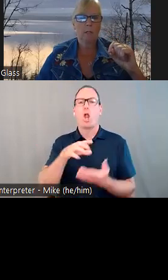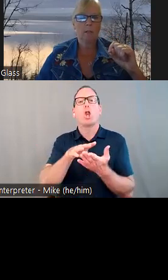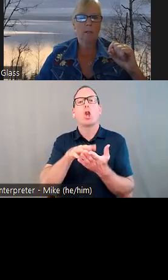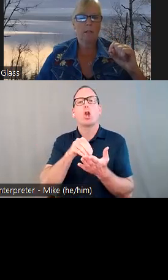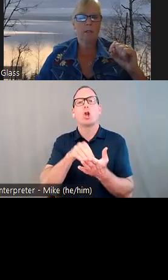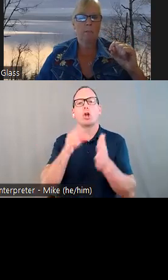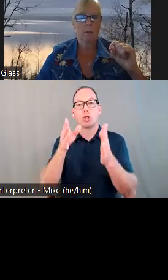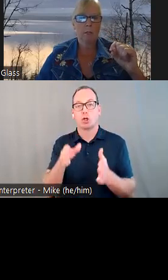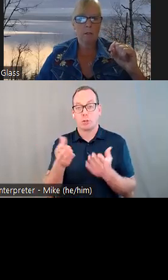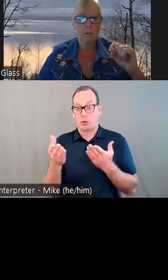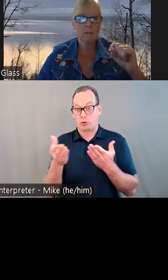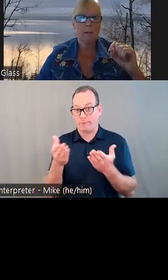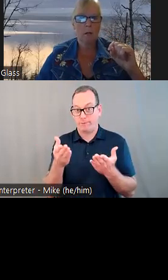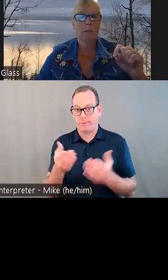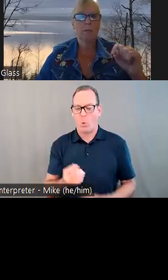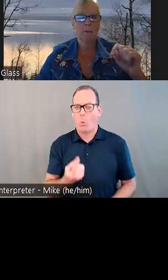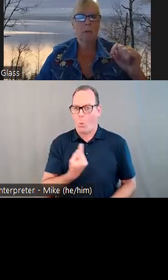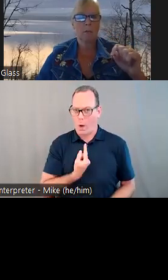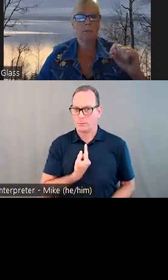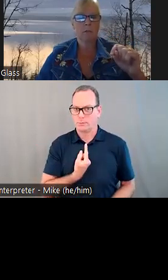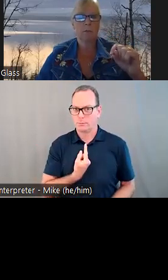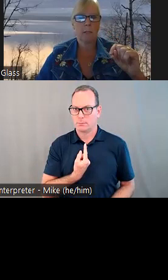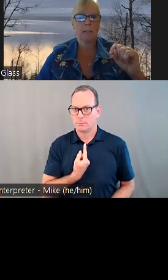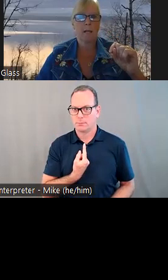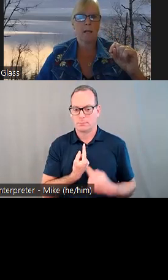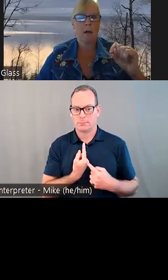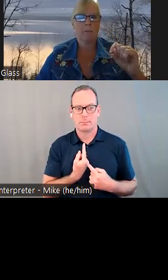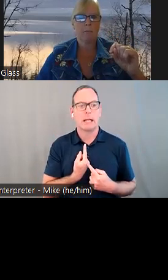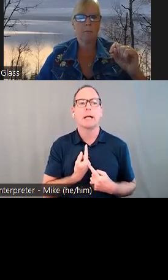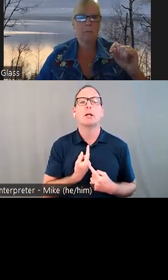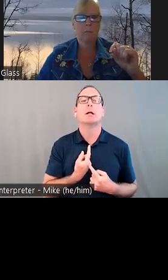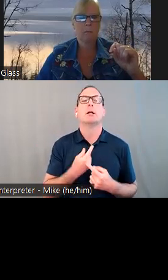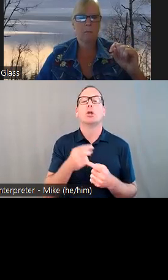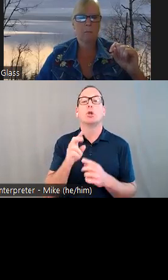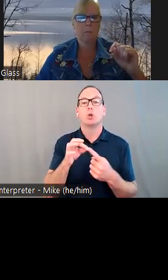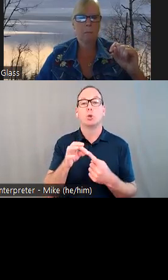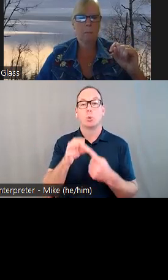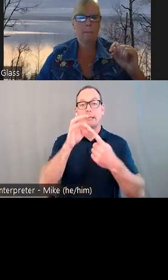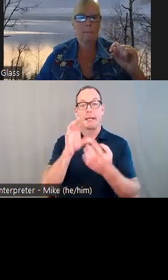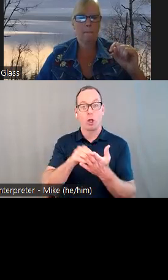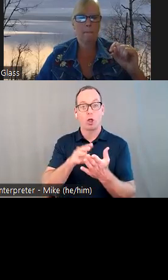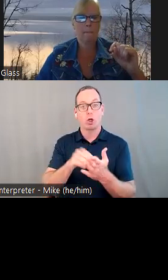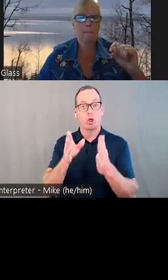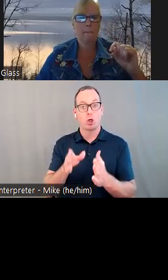So unique learner is the person, not the number of service plans they have.